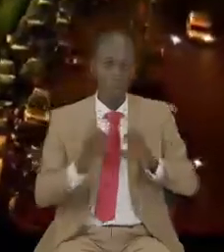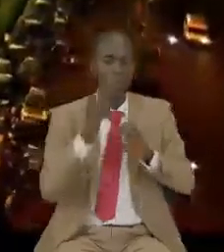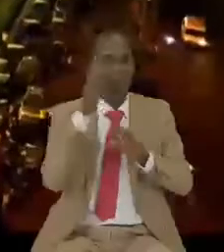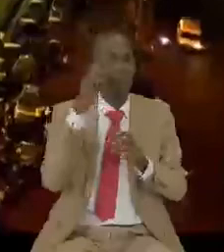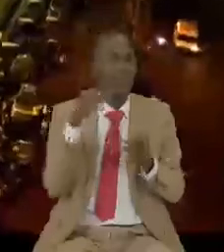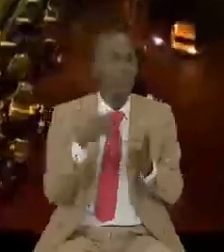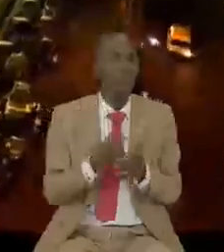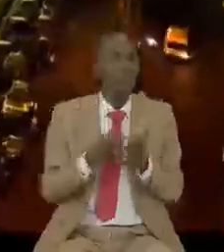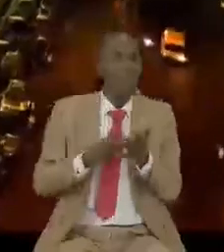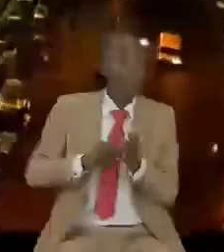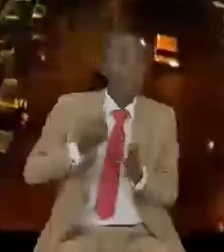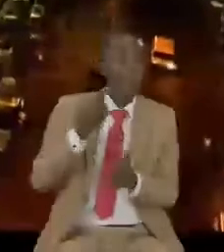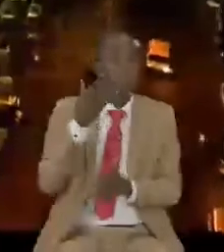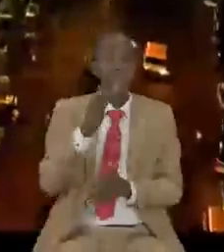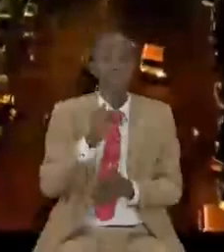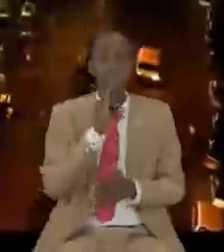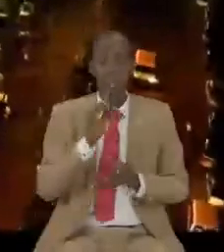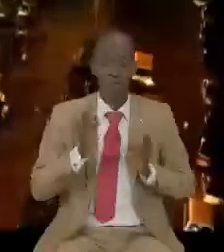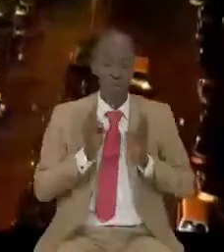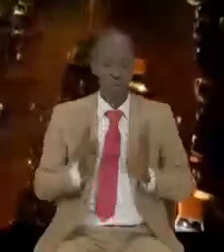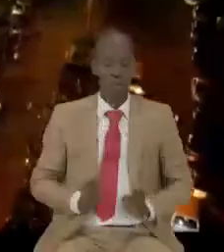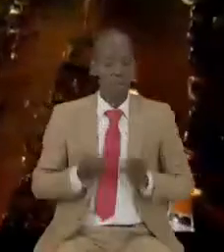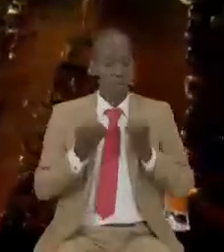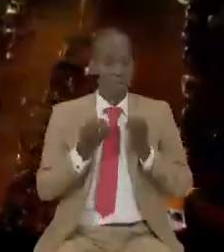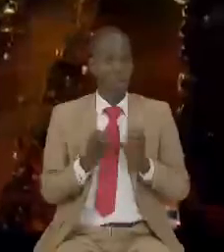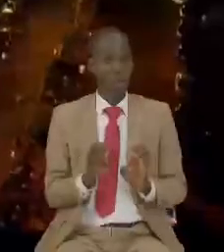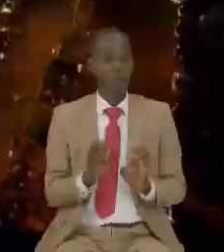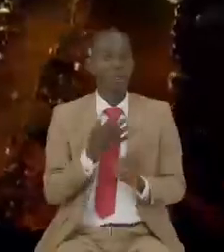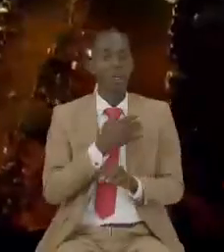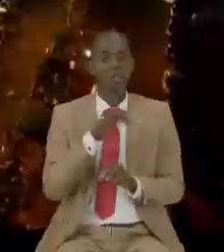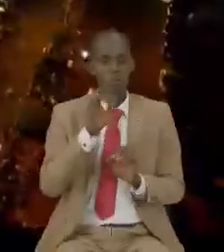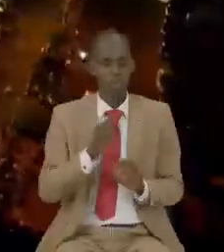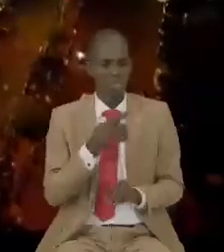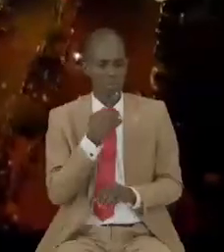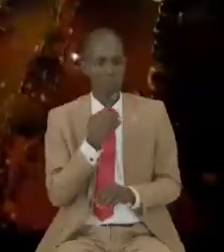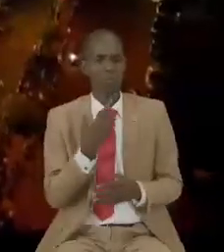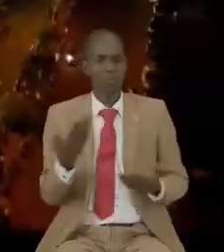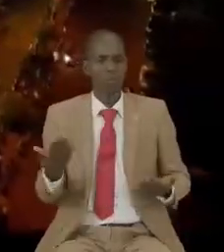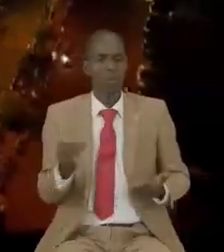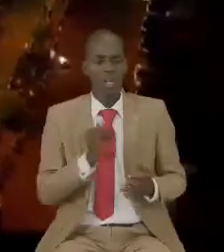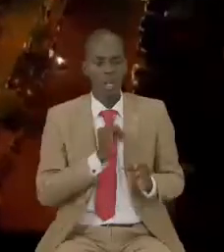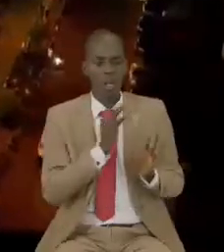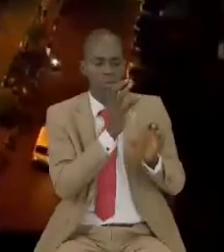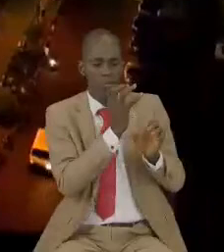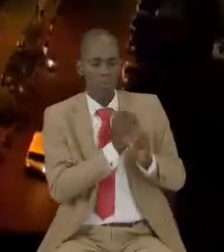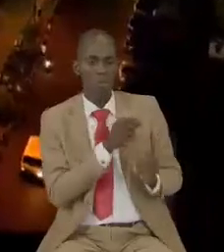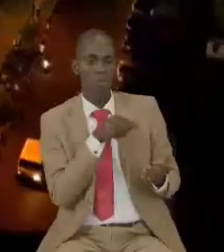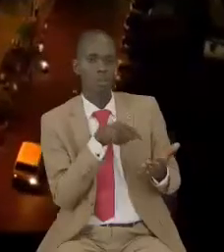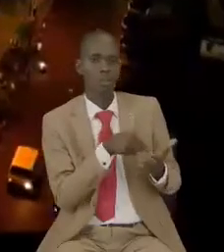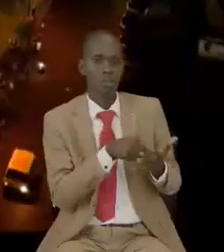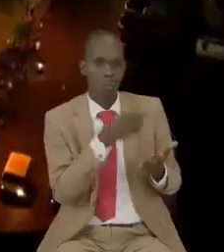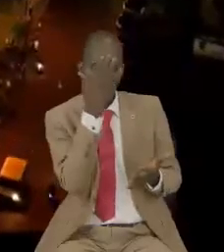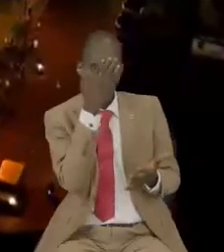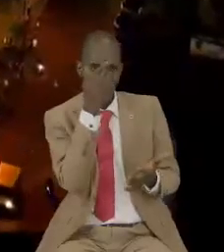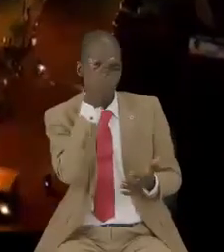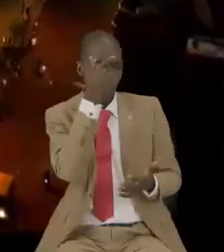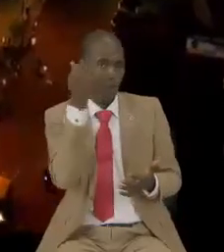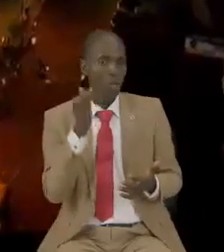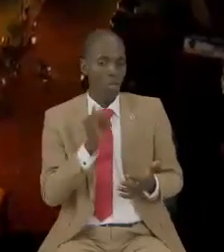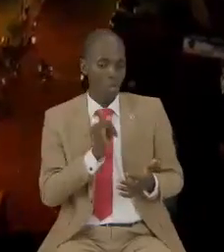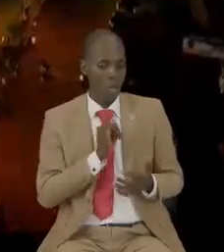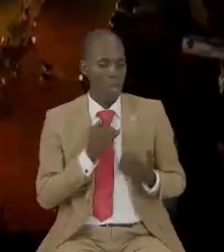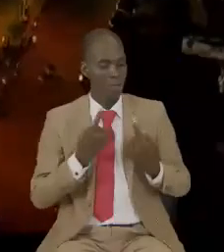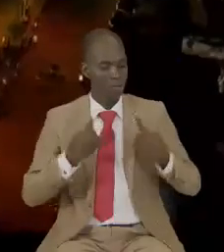Once there is human effort, and you can say, I got this because I